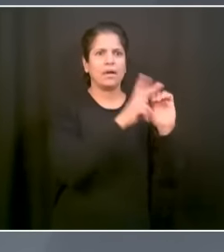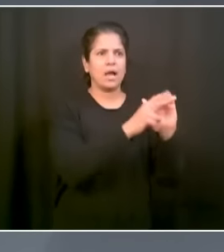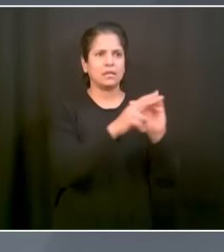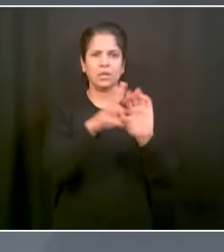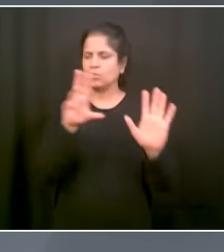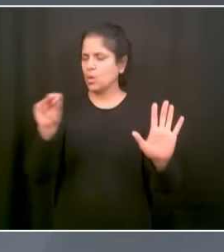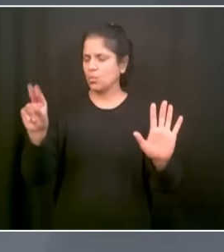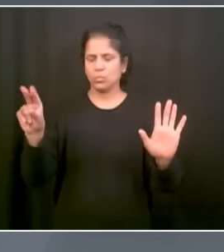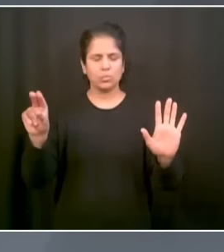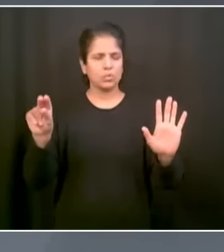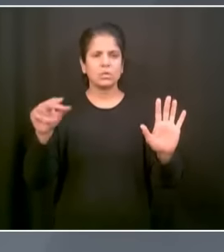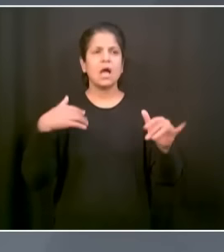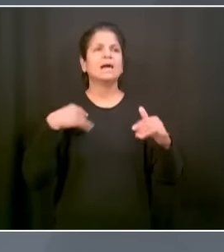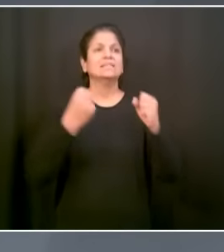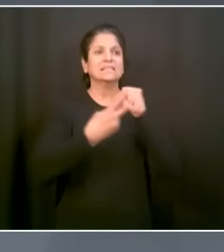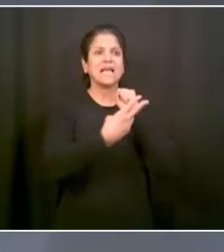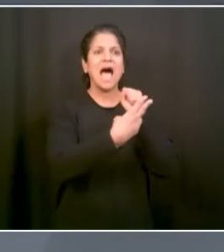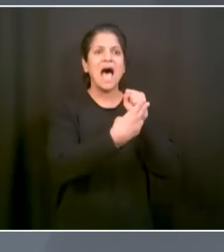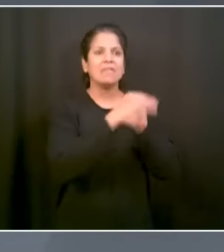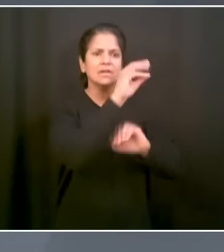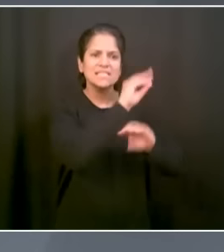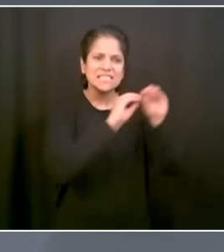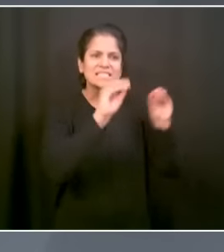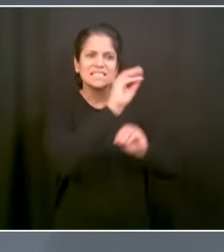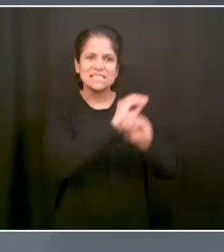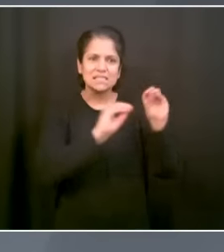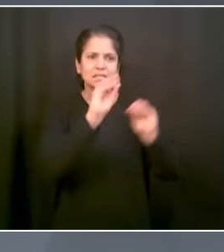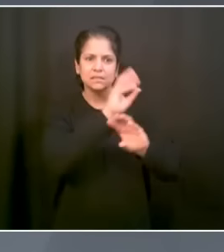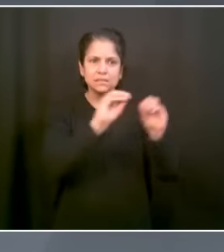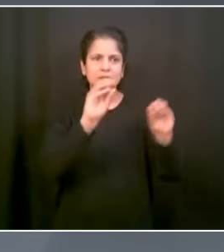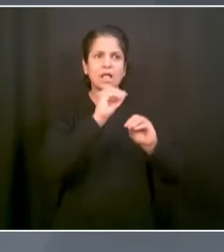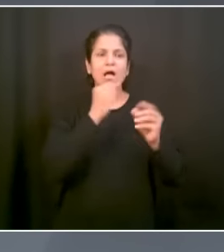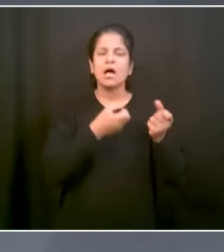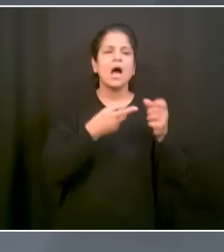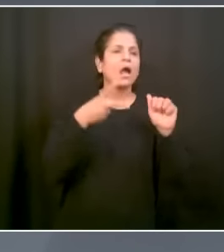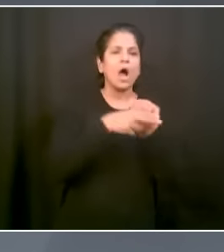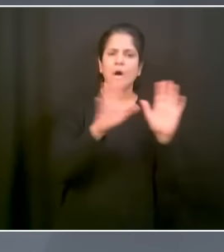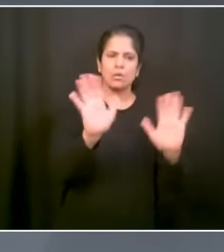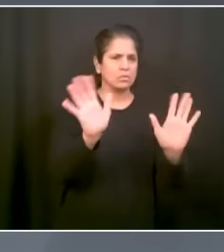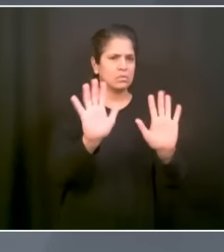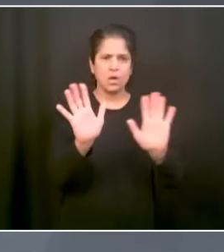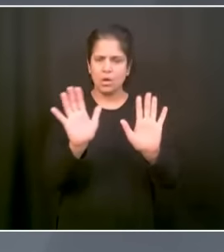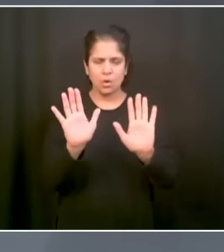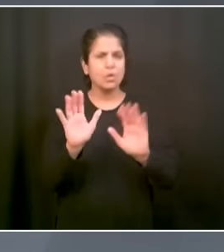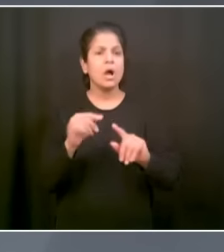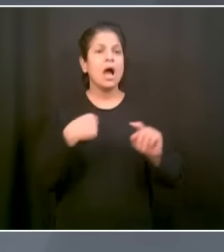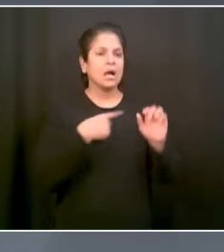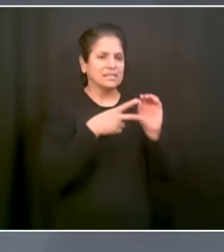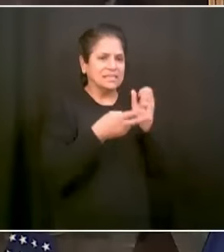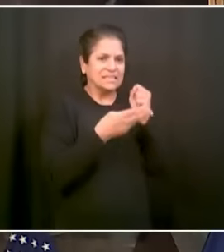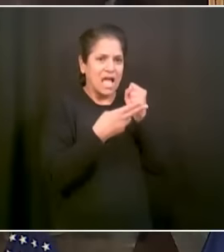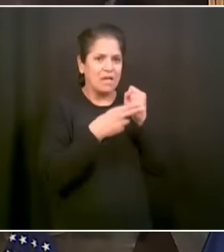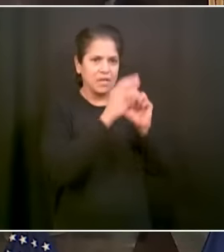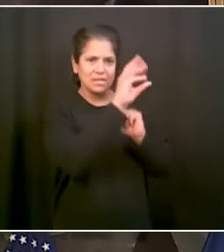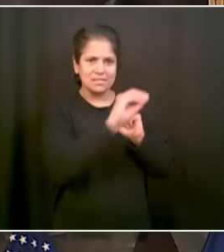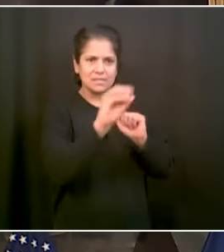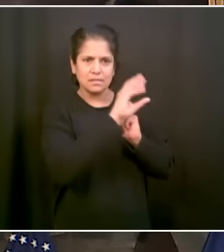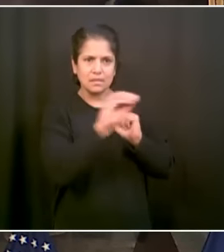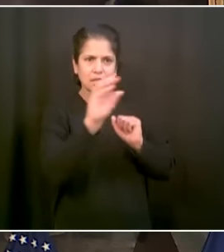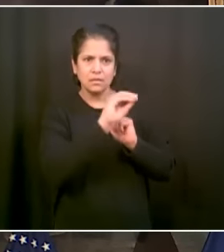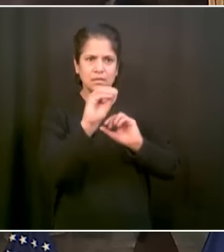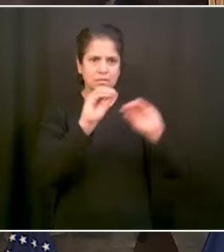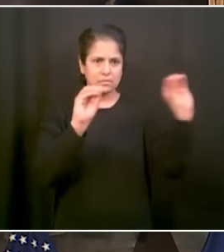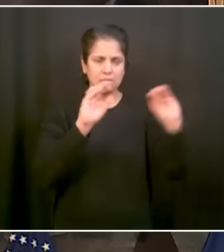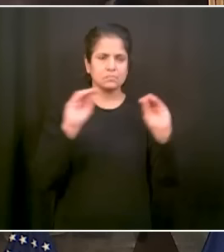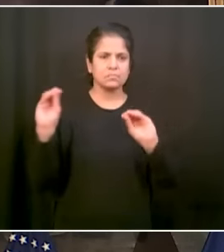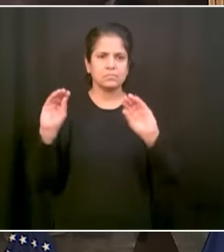have to question whether essential quality services will be delivered to them. That will continue. Thank you. Hi, Mr. Mayor. Hi, Melissa. I'm wondering in